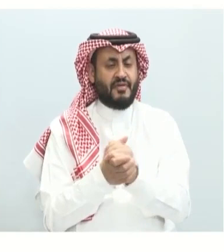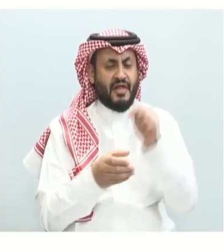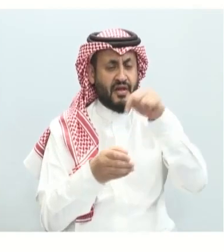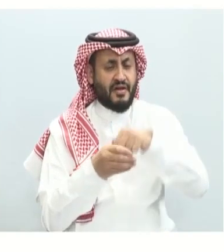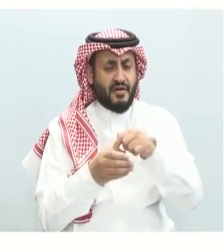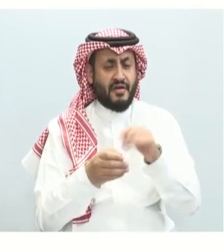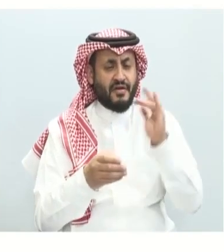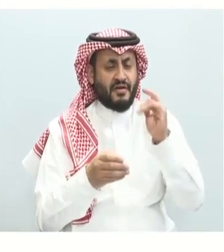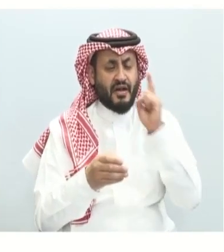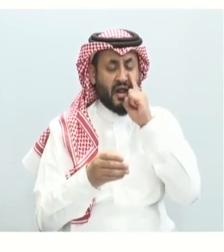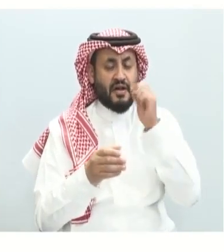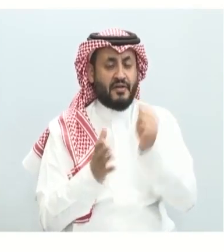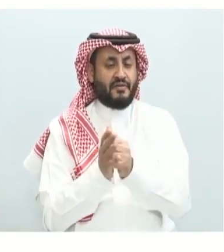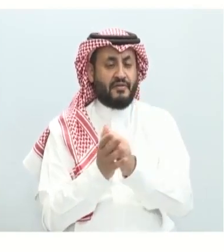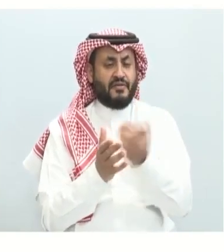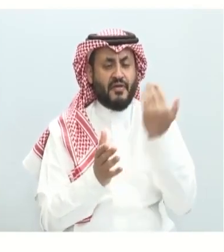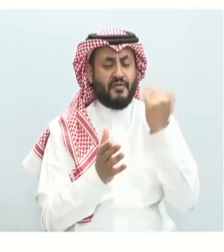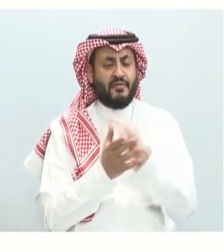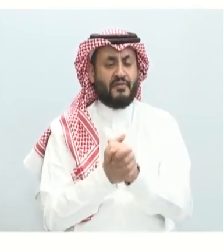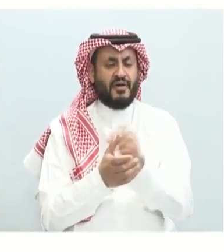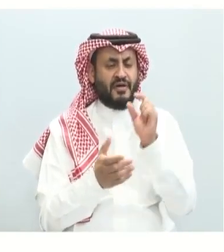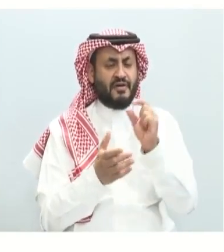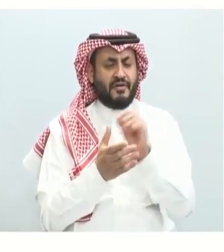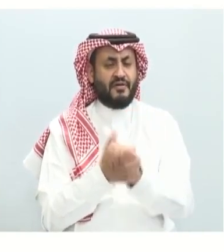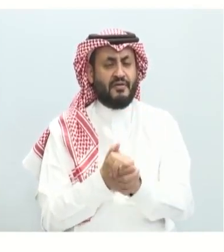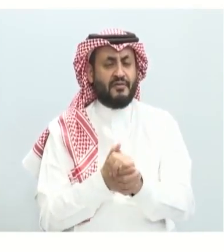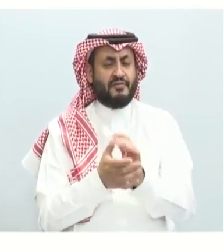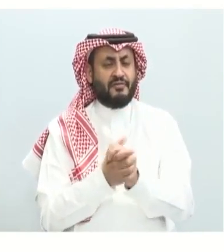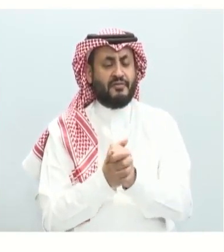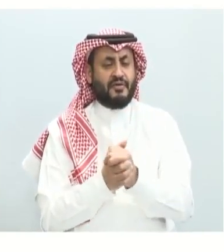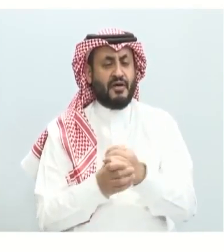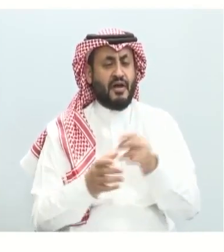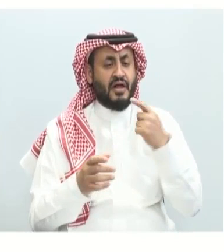in the little yellow house, there was a little white house.